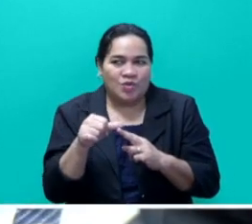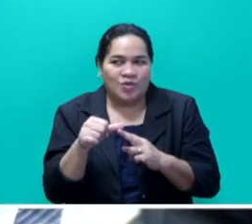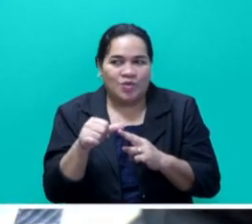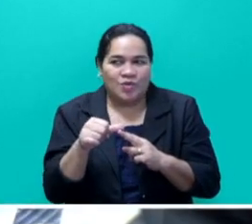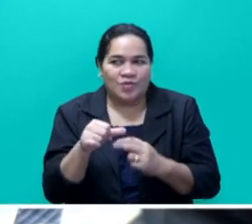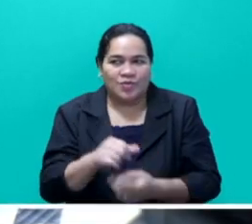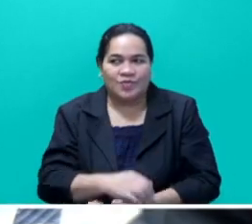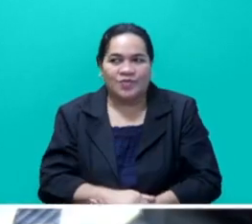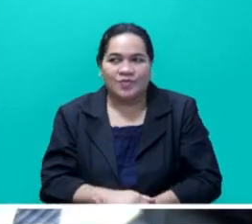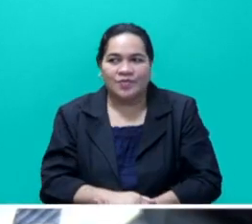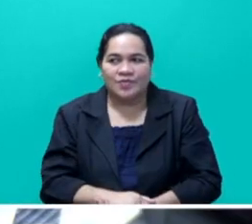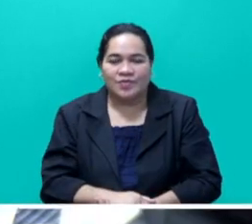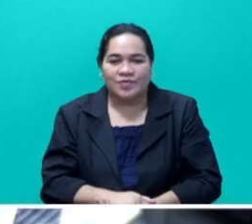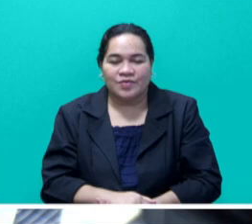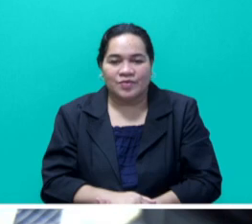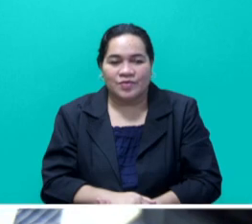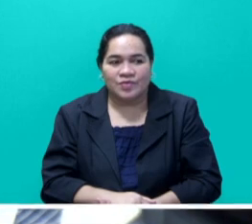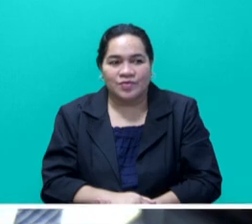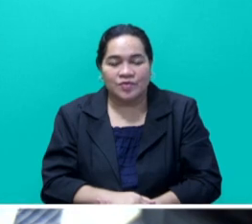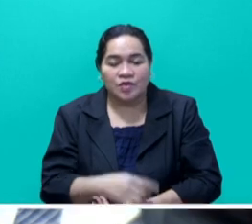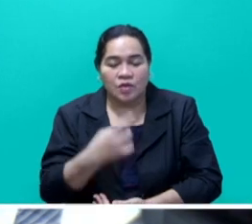can be categorized